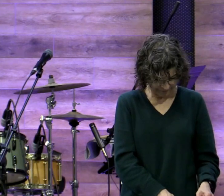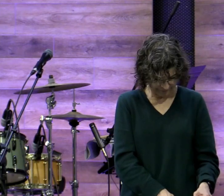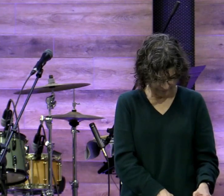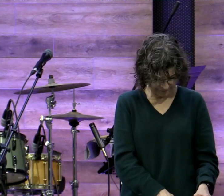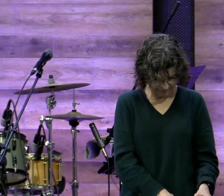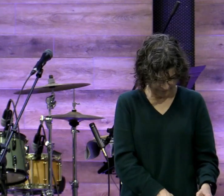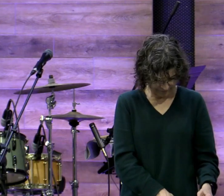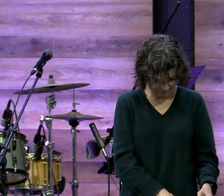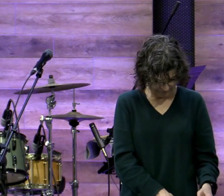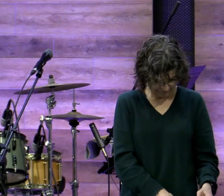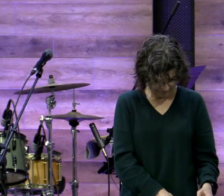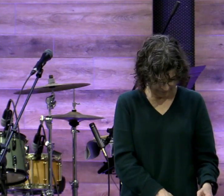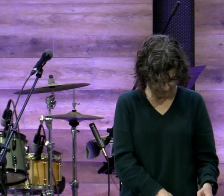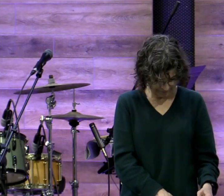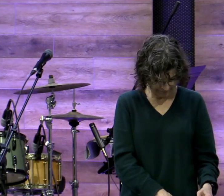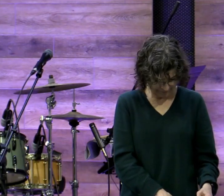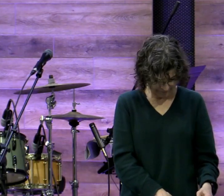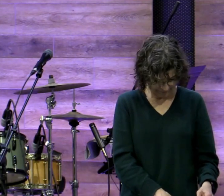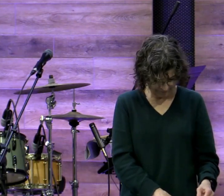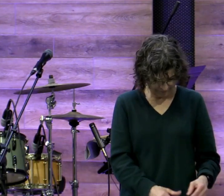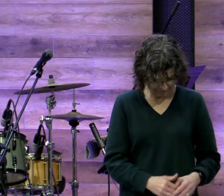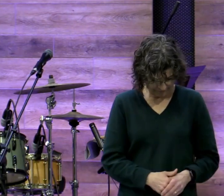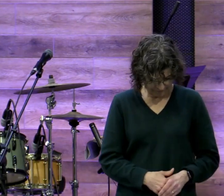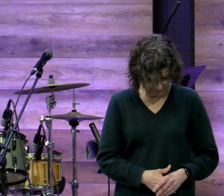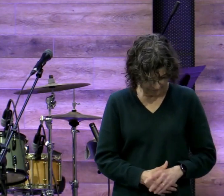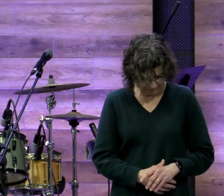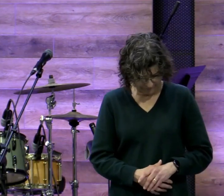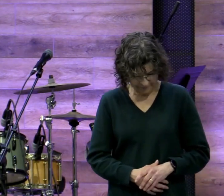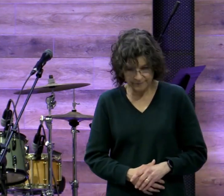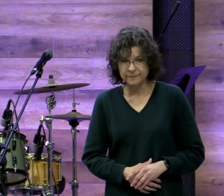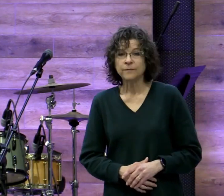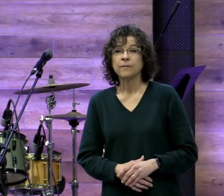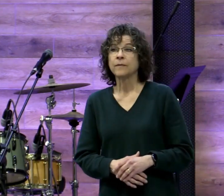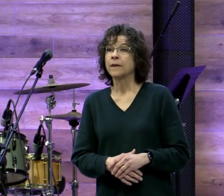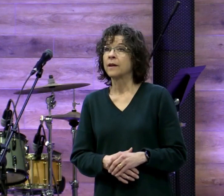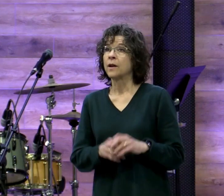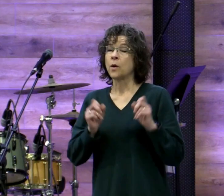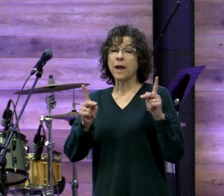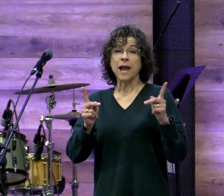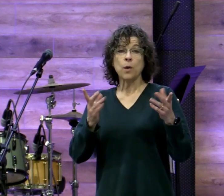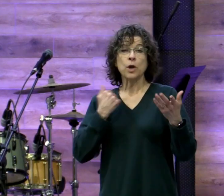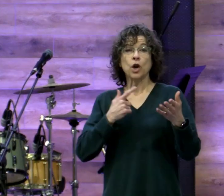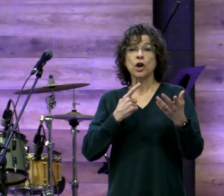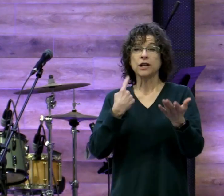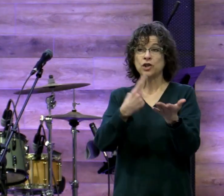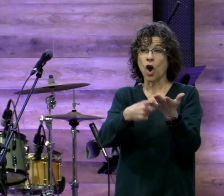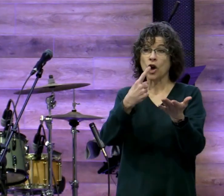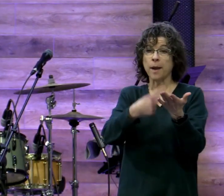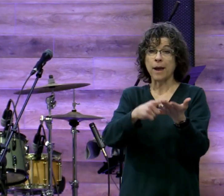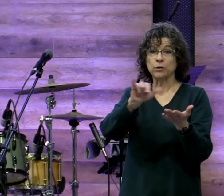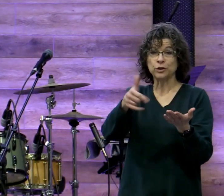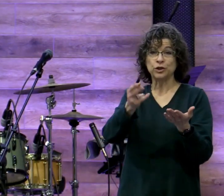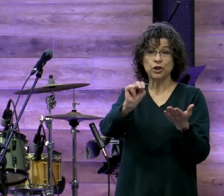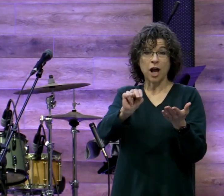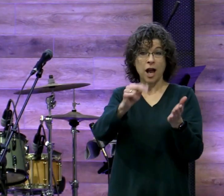All right, if you can find your way back, that'd be awesome. To your seats. We're going to be in John chapter 2 this morning.